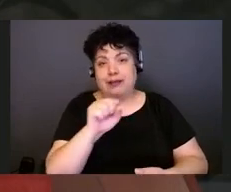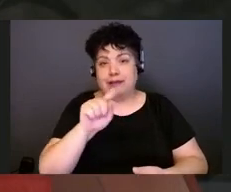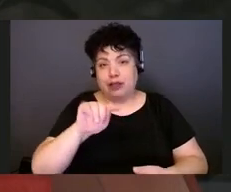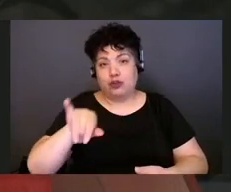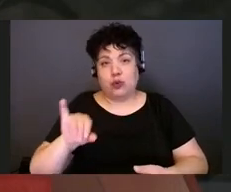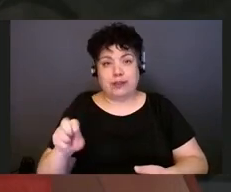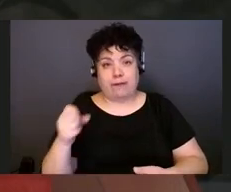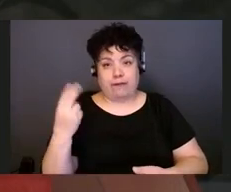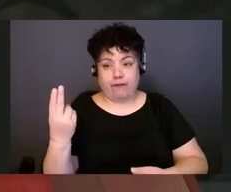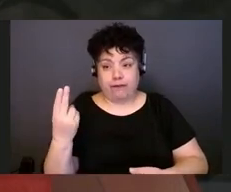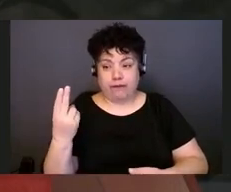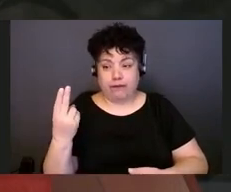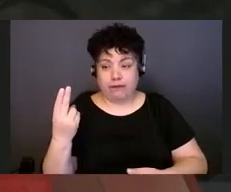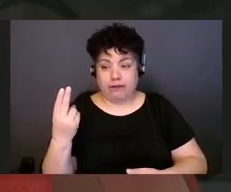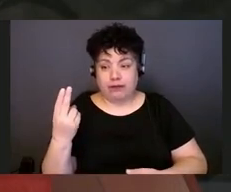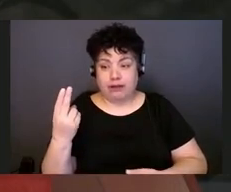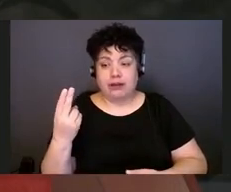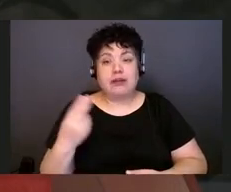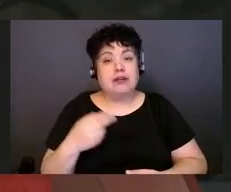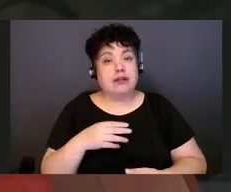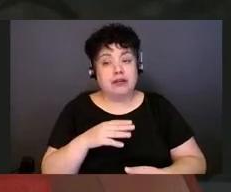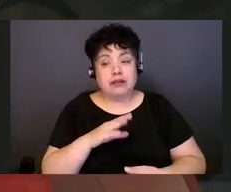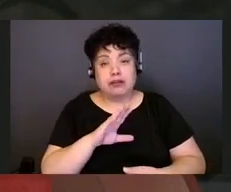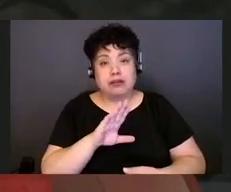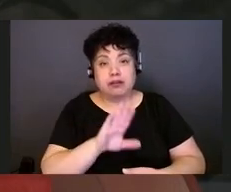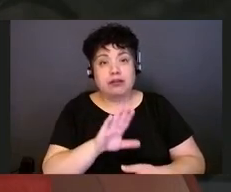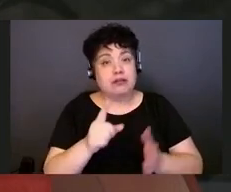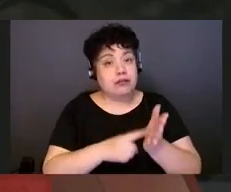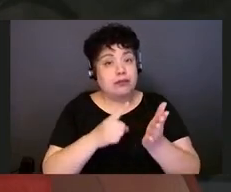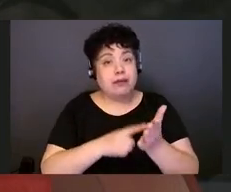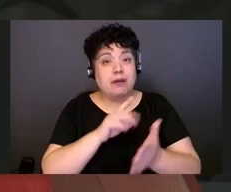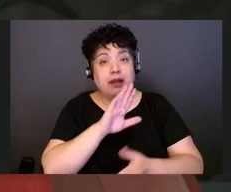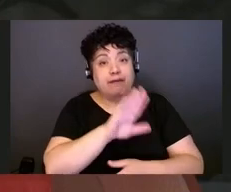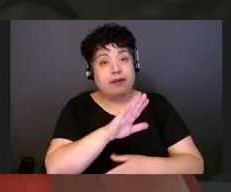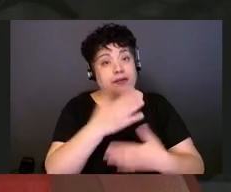Sometimes, I would run into the church after a beating.